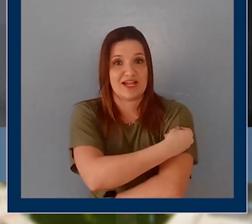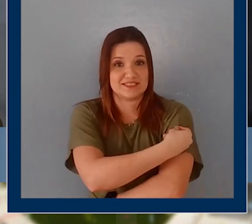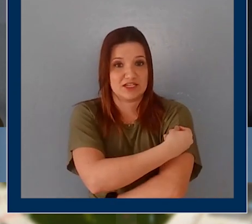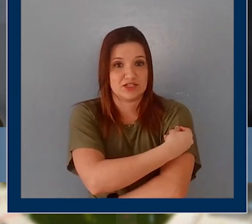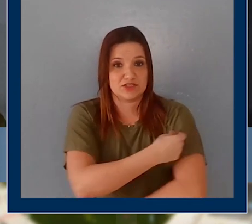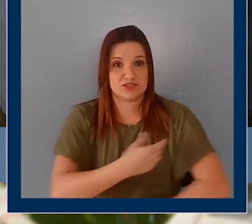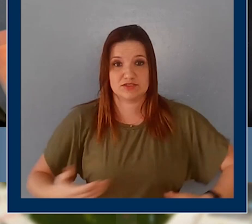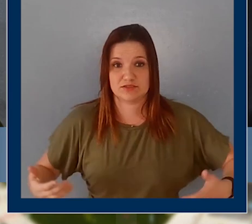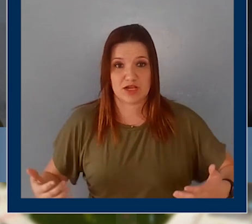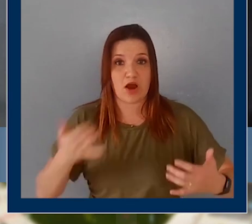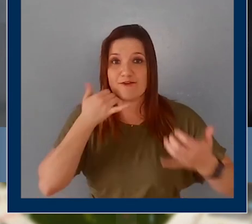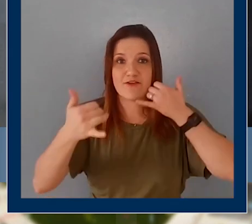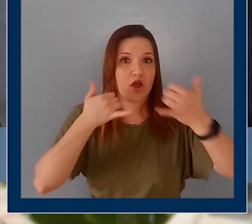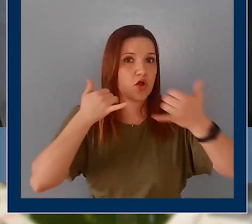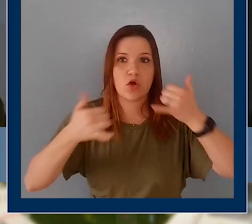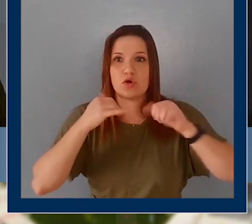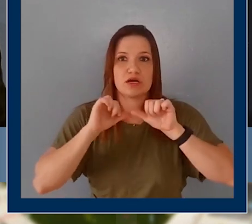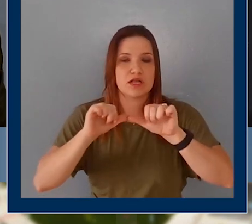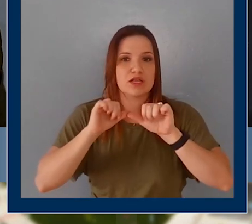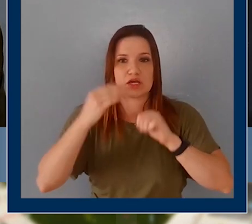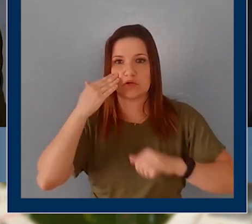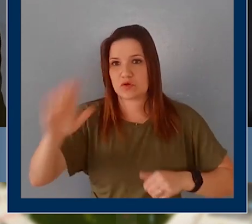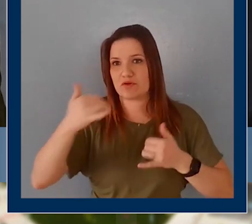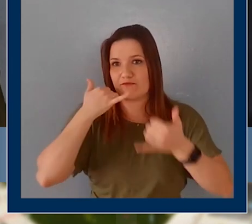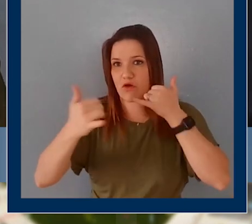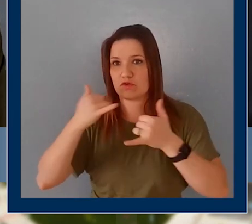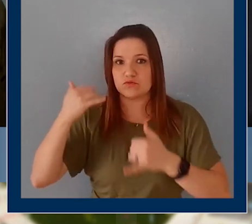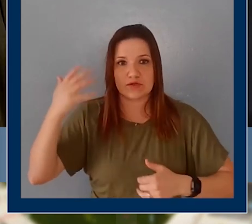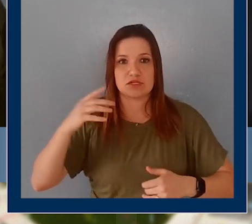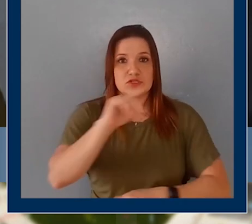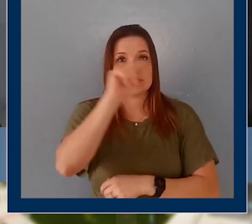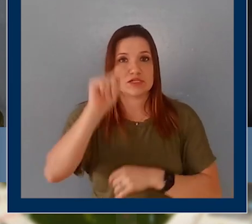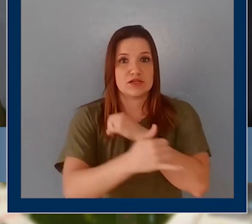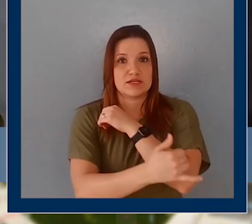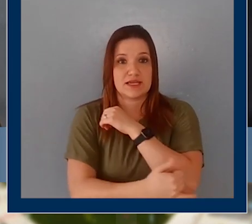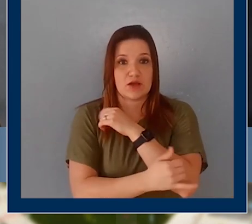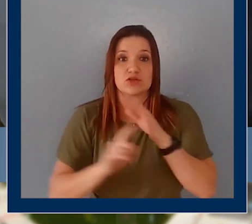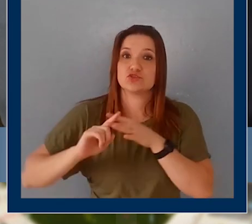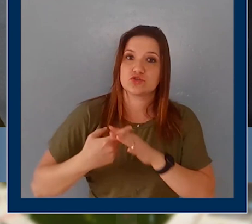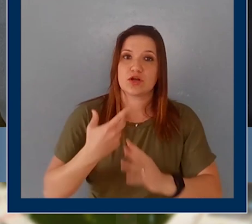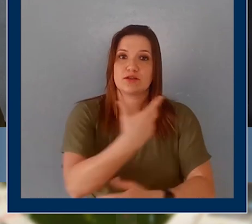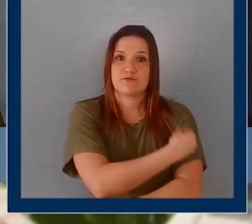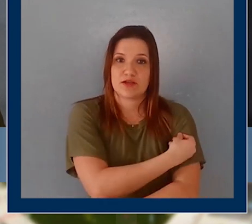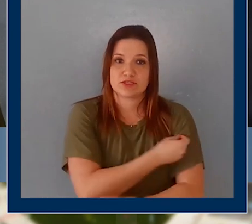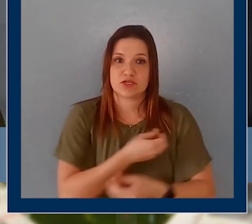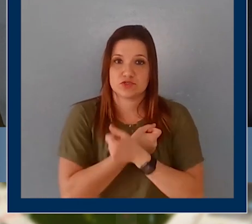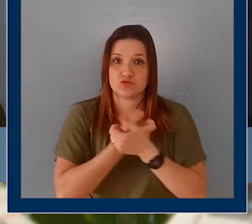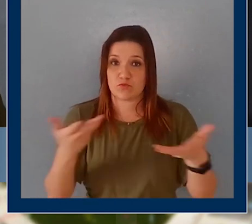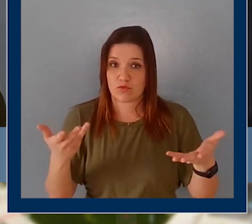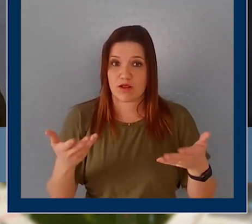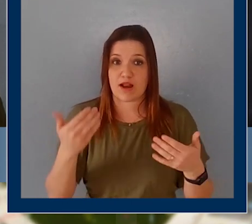come after. And I'm sure we'll talk more about that in the future. It's just getting through what we're getting through. So,